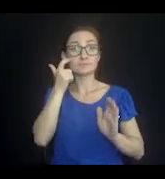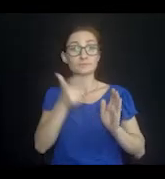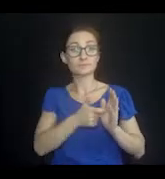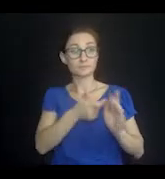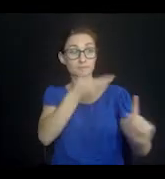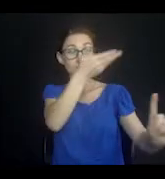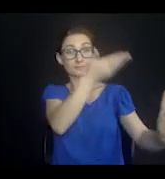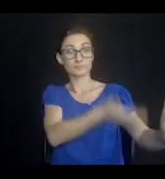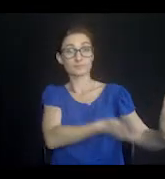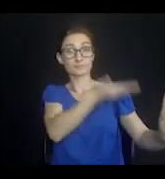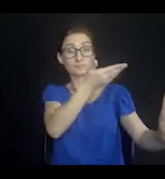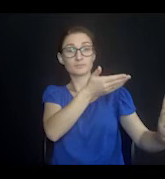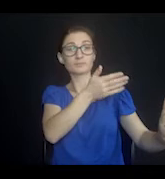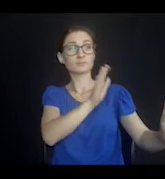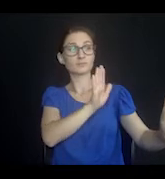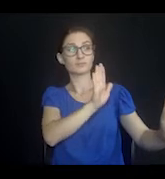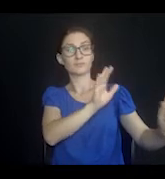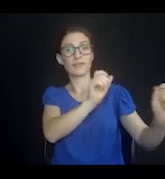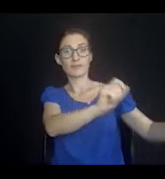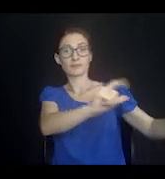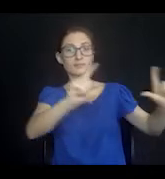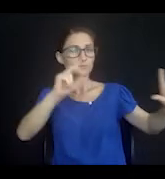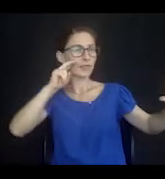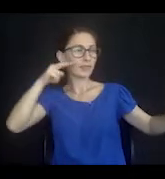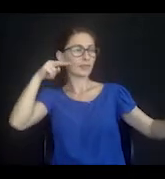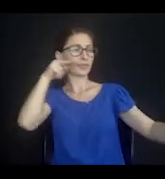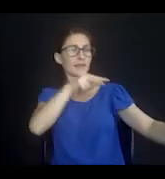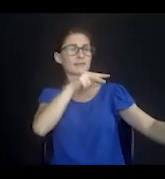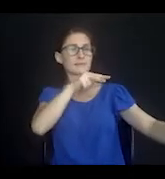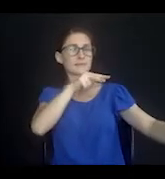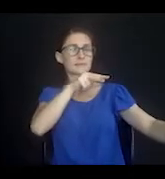you. You'll notice that person